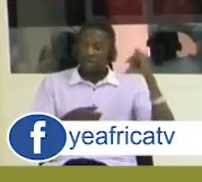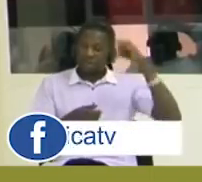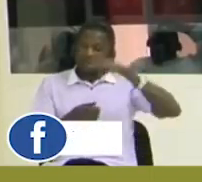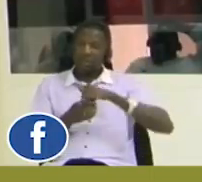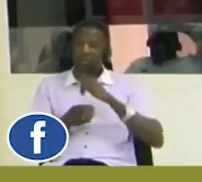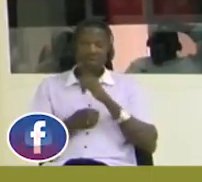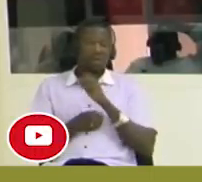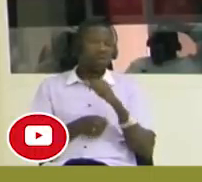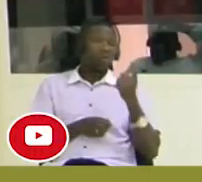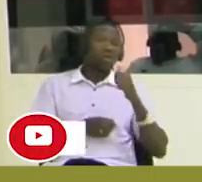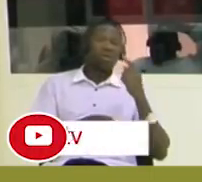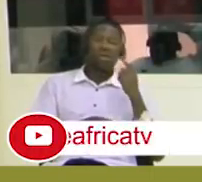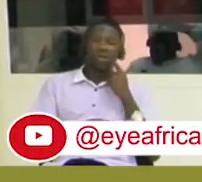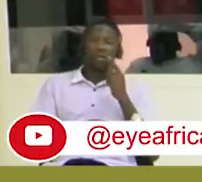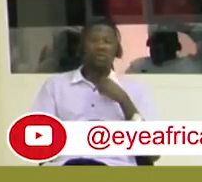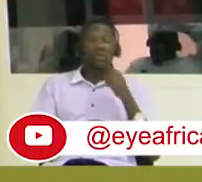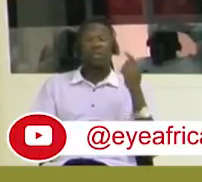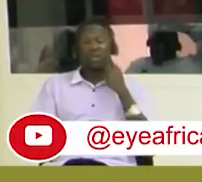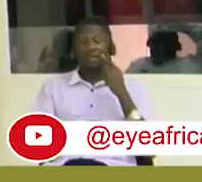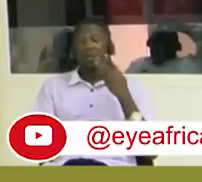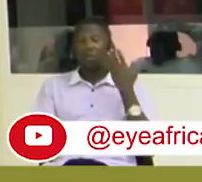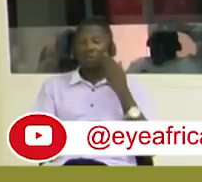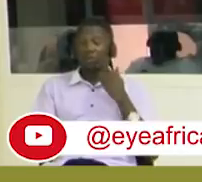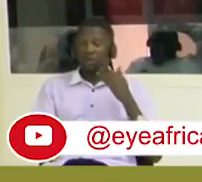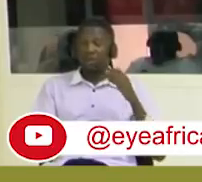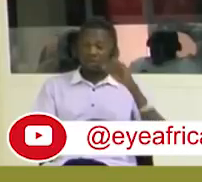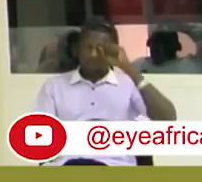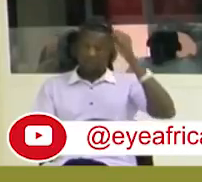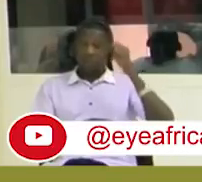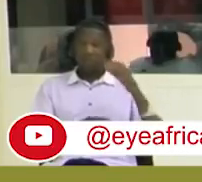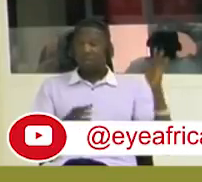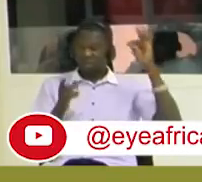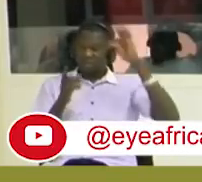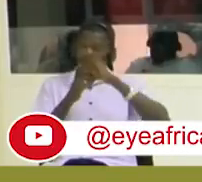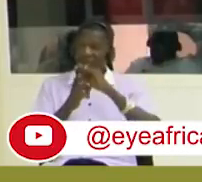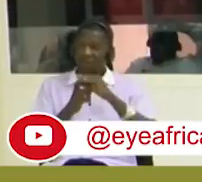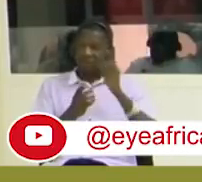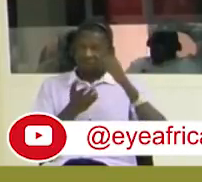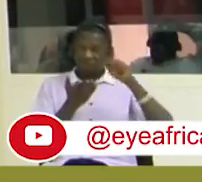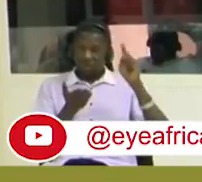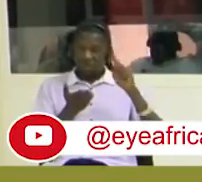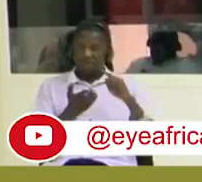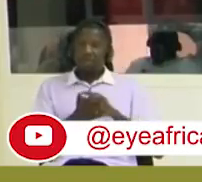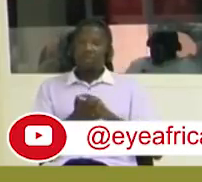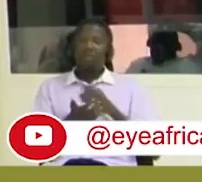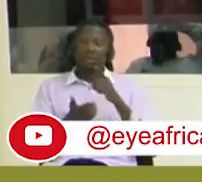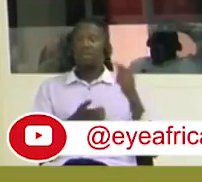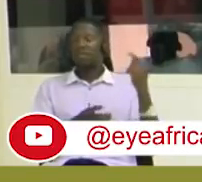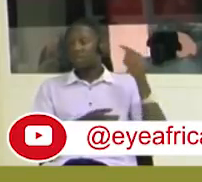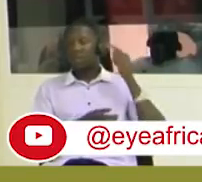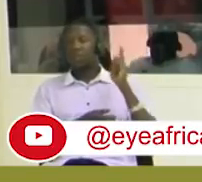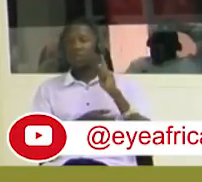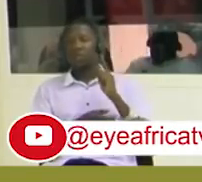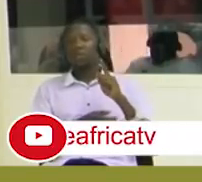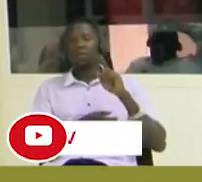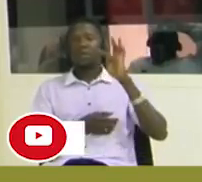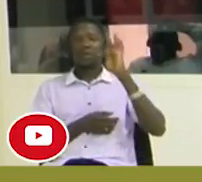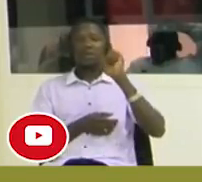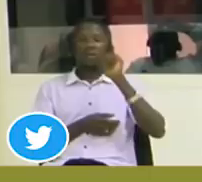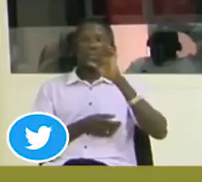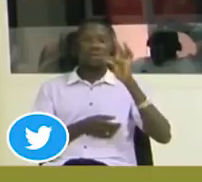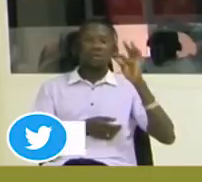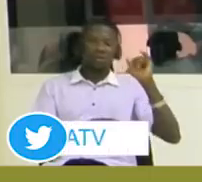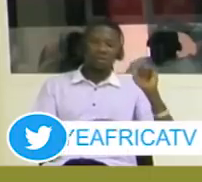the president was traveling. Correct? Yes, sir. Let's hear what Lamin Fati has to say about where you were taken on that